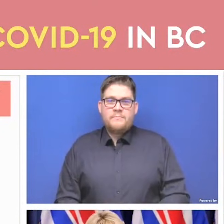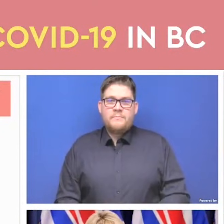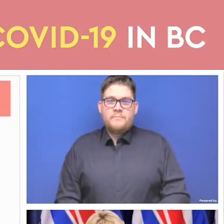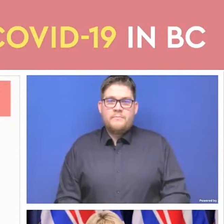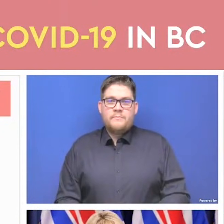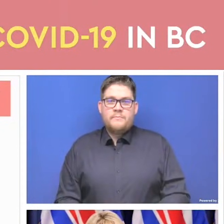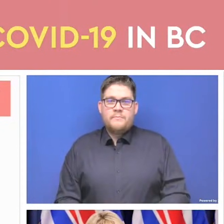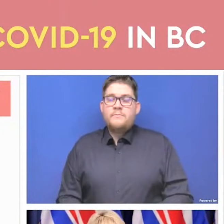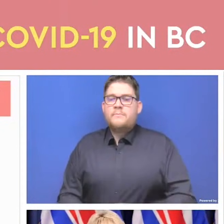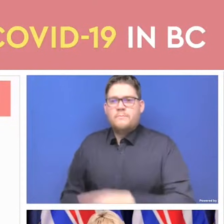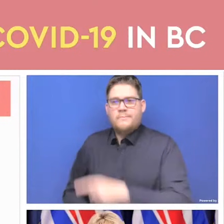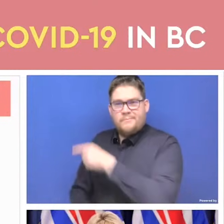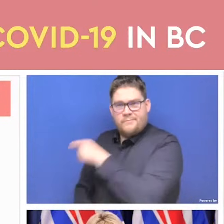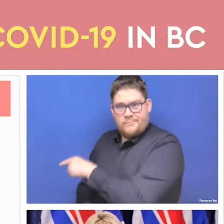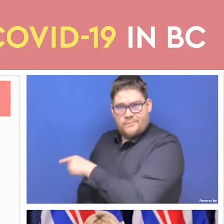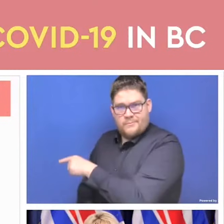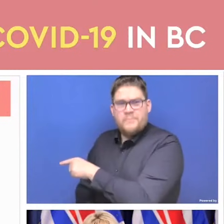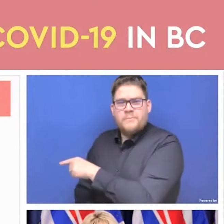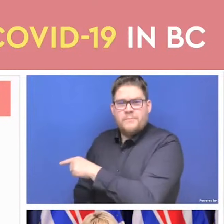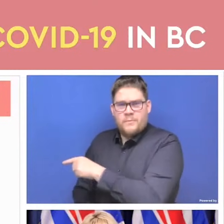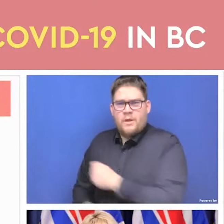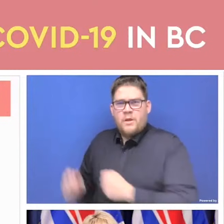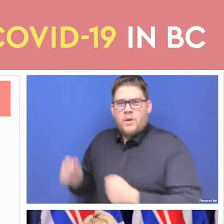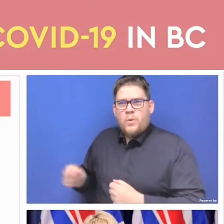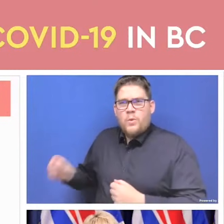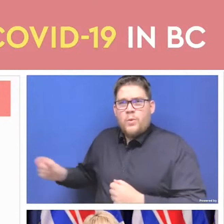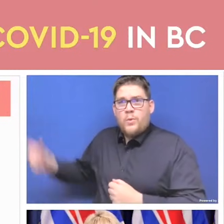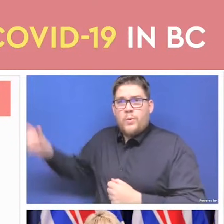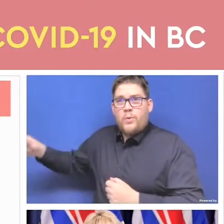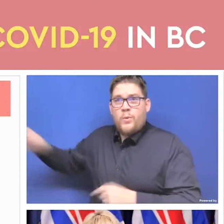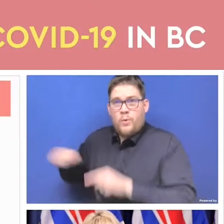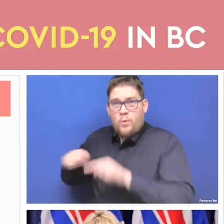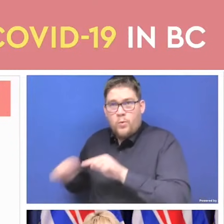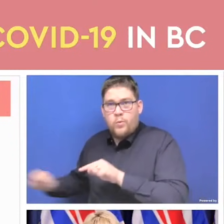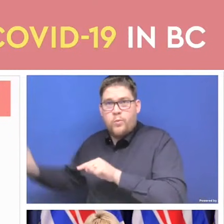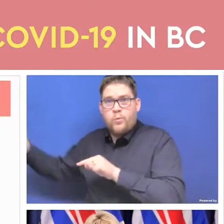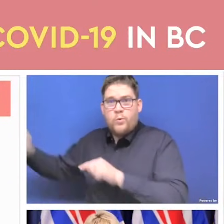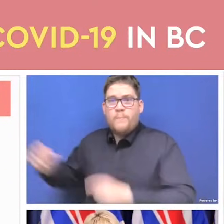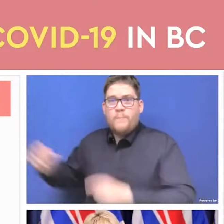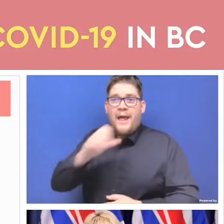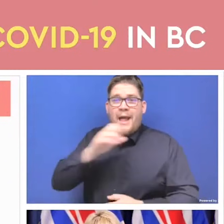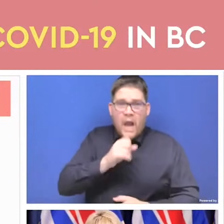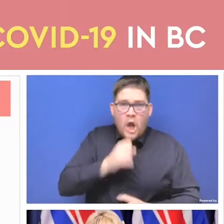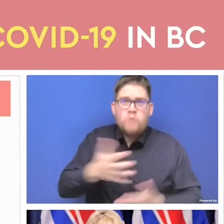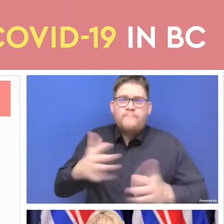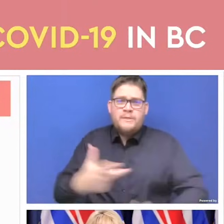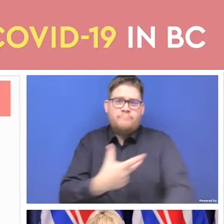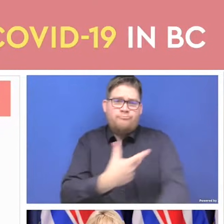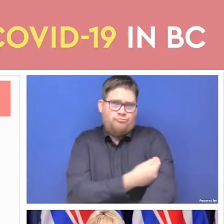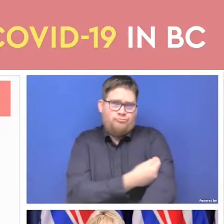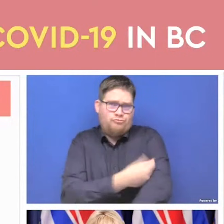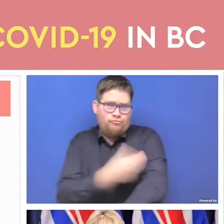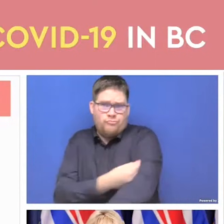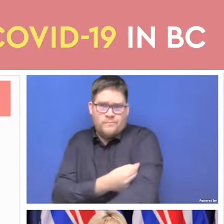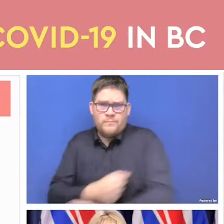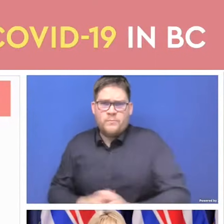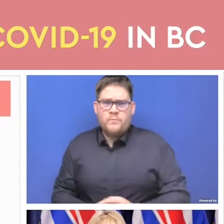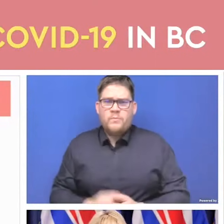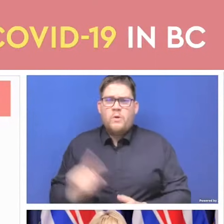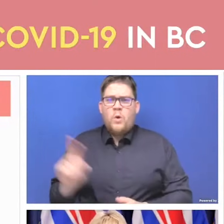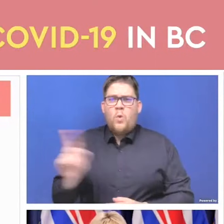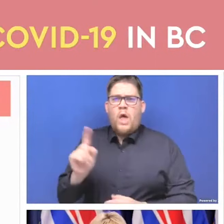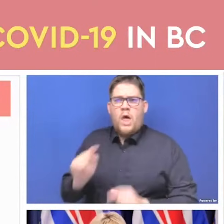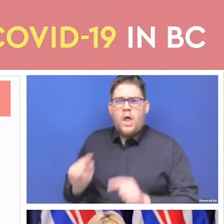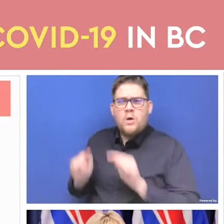up in hospital in terms of people who are fully vaccinated. Where is the risk greatest for that reduction in hospital or